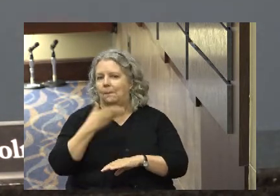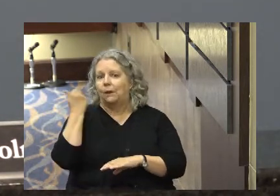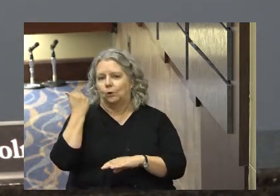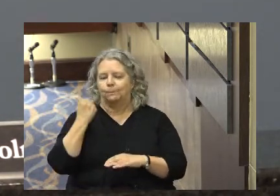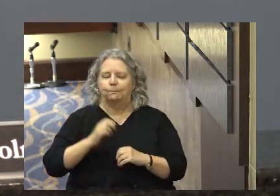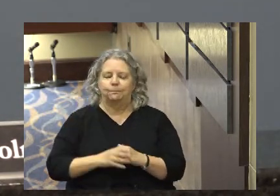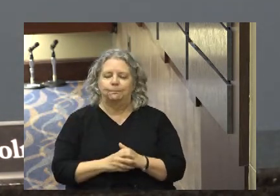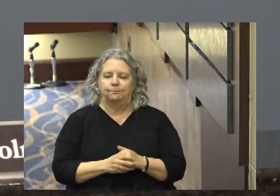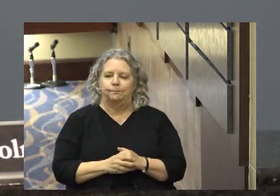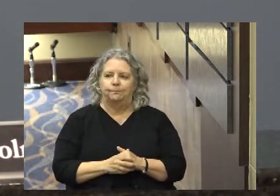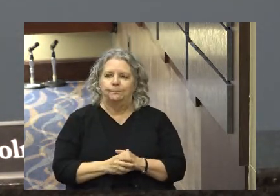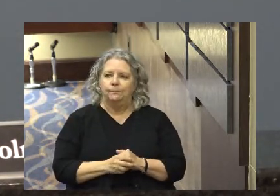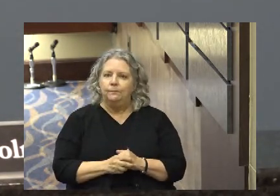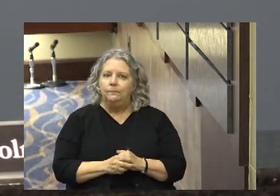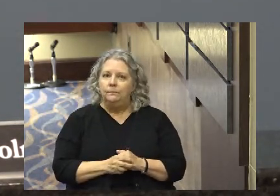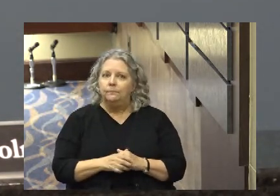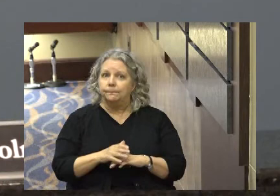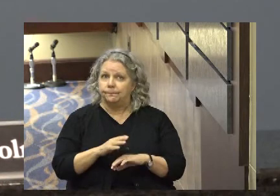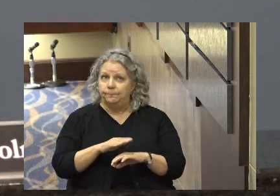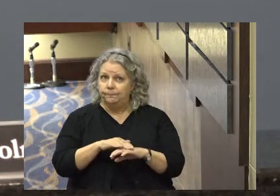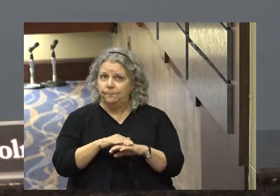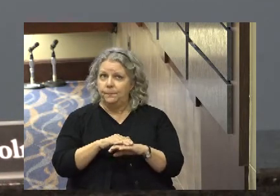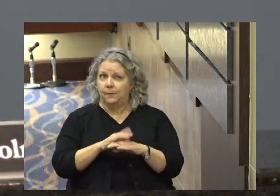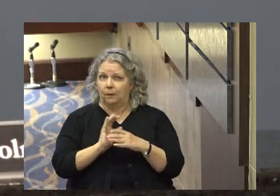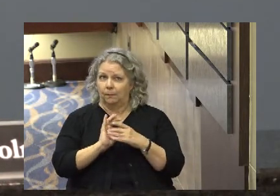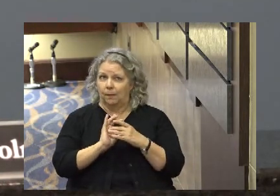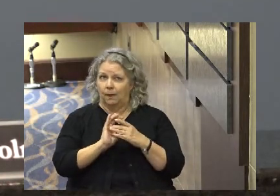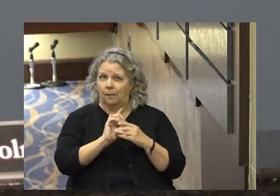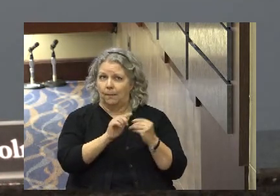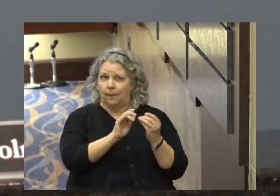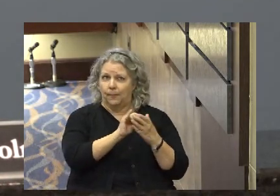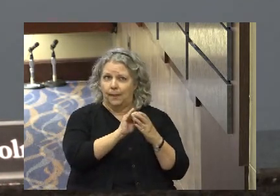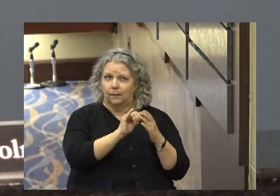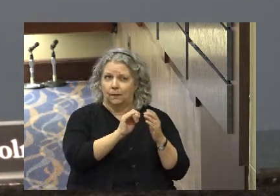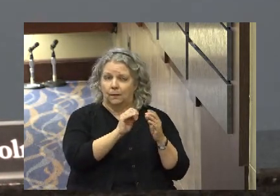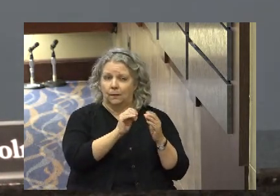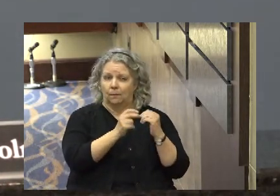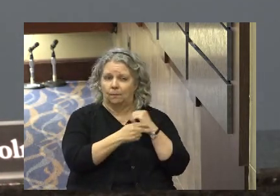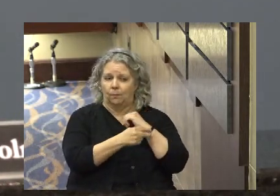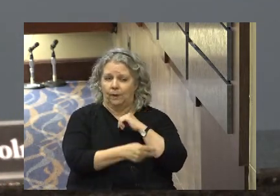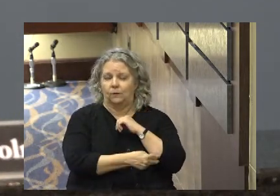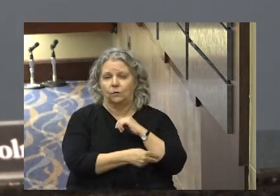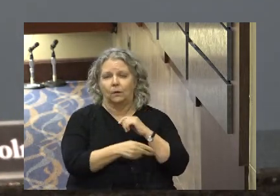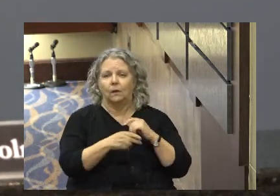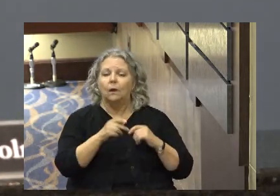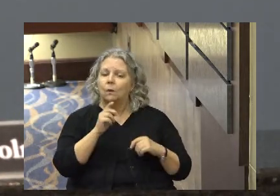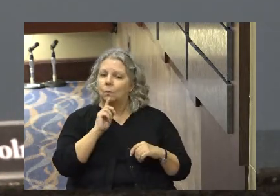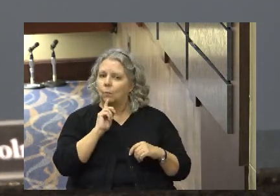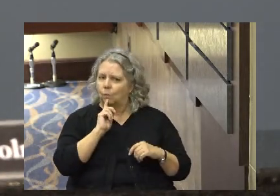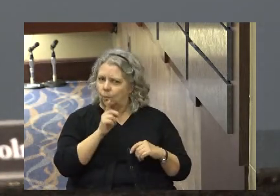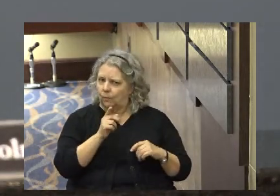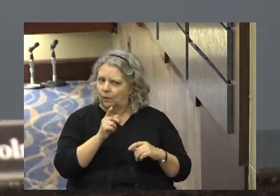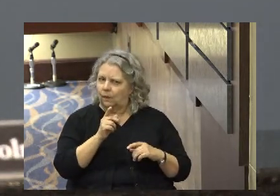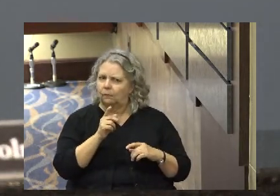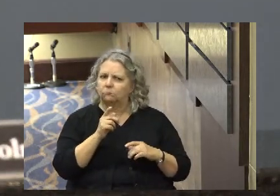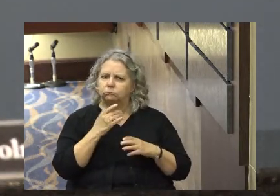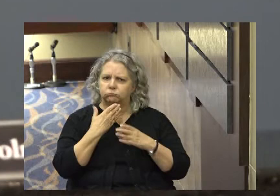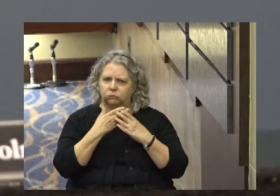On the bridge stuff, very enlightening. When I saw this, Amy, on page